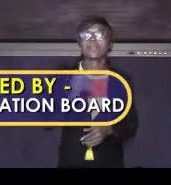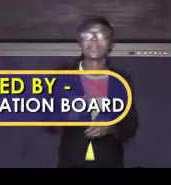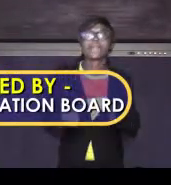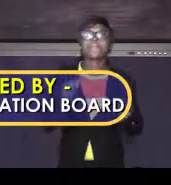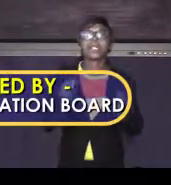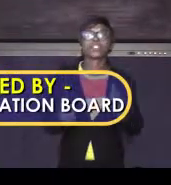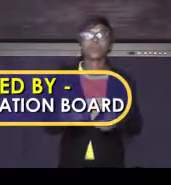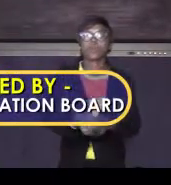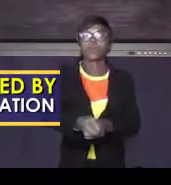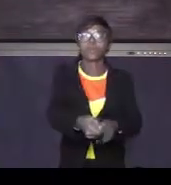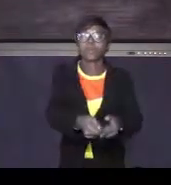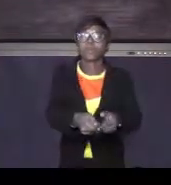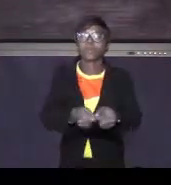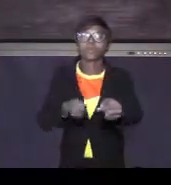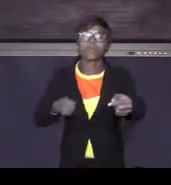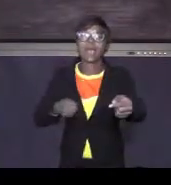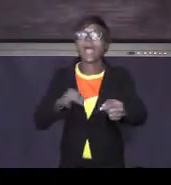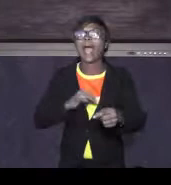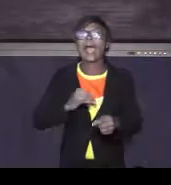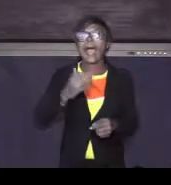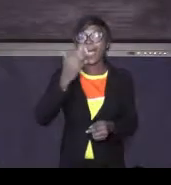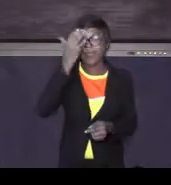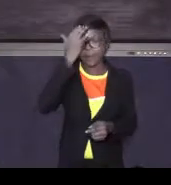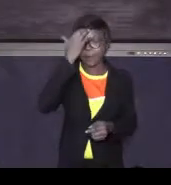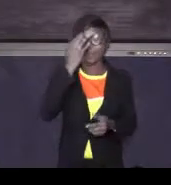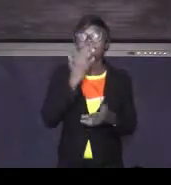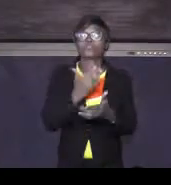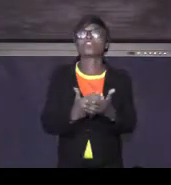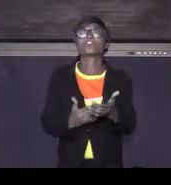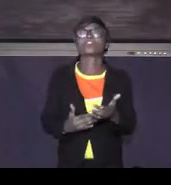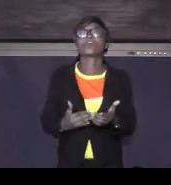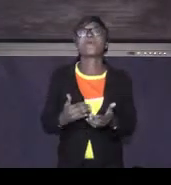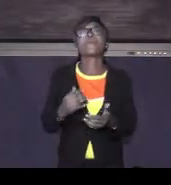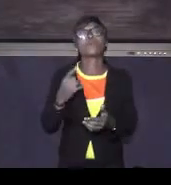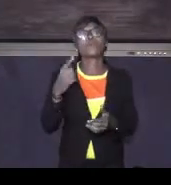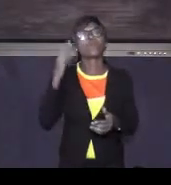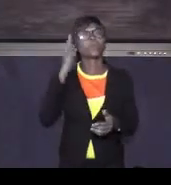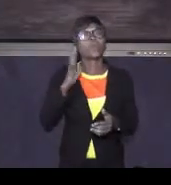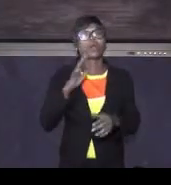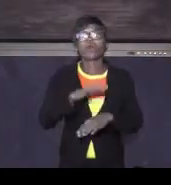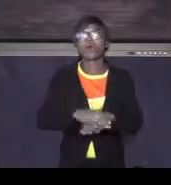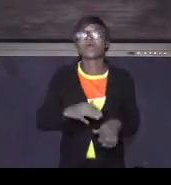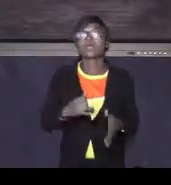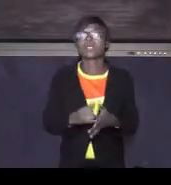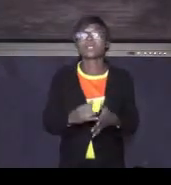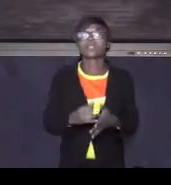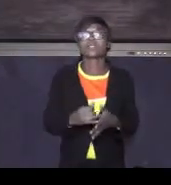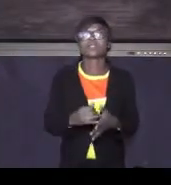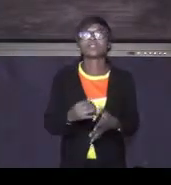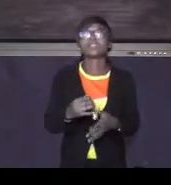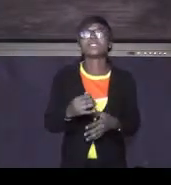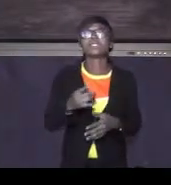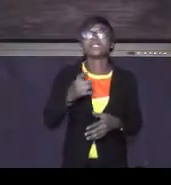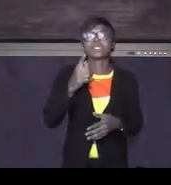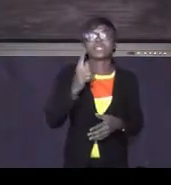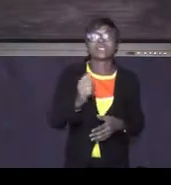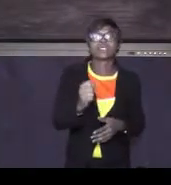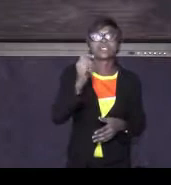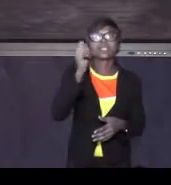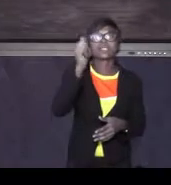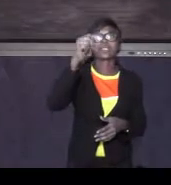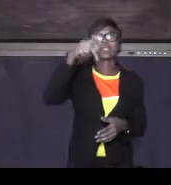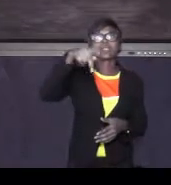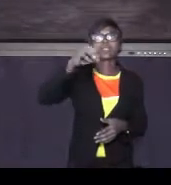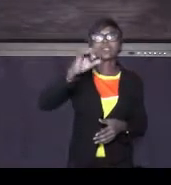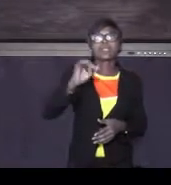that. Tape measure. I know some will call it tape rule. I think the correct way